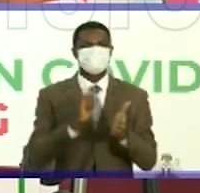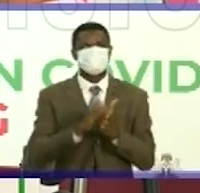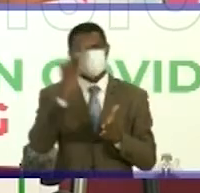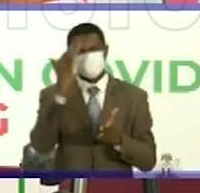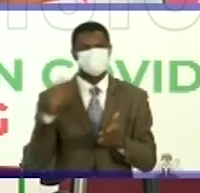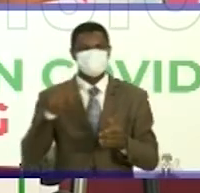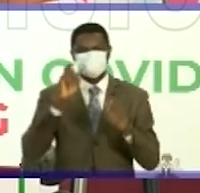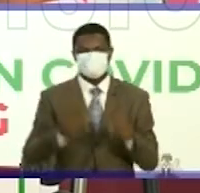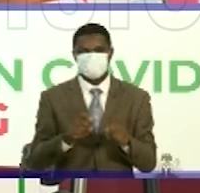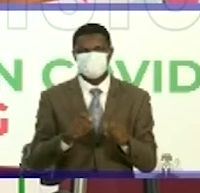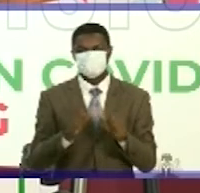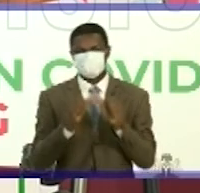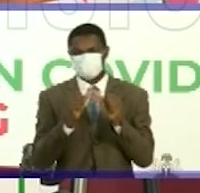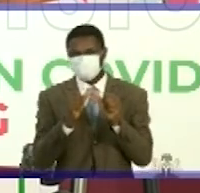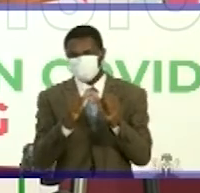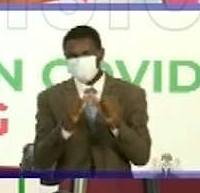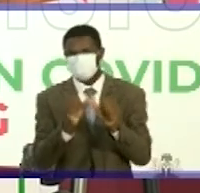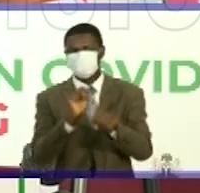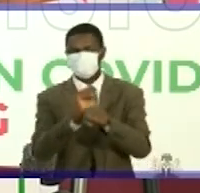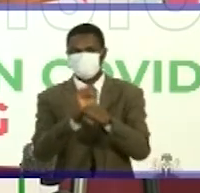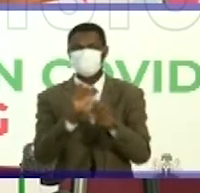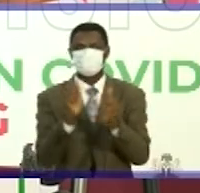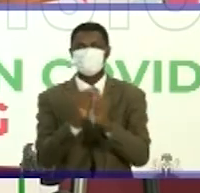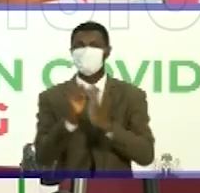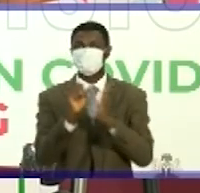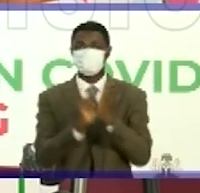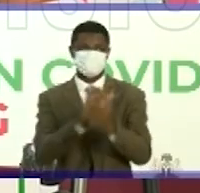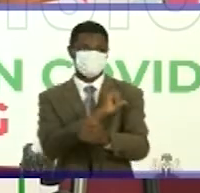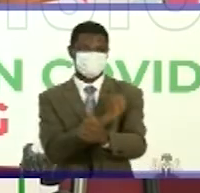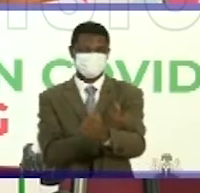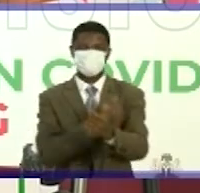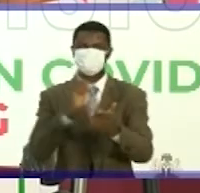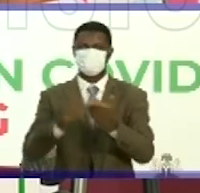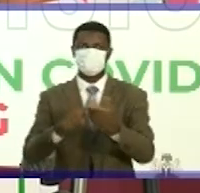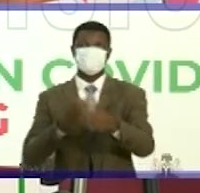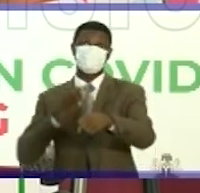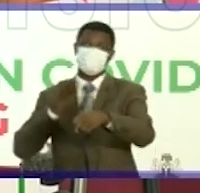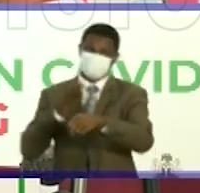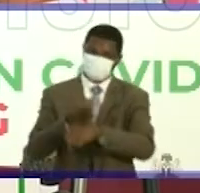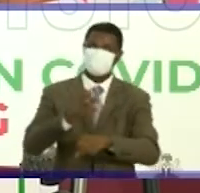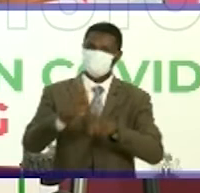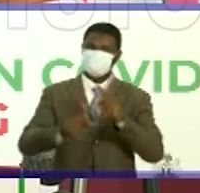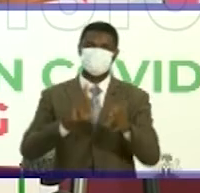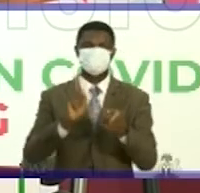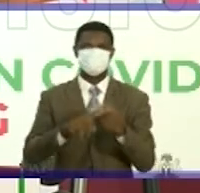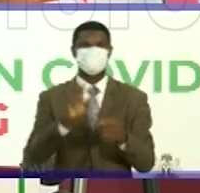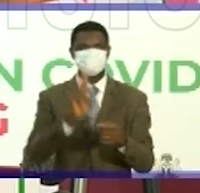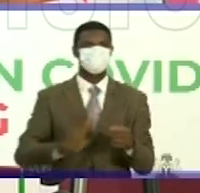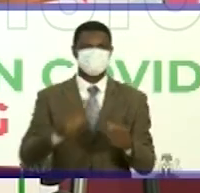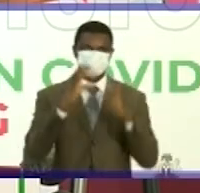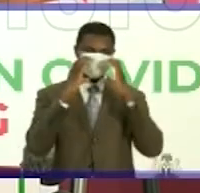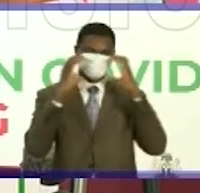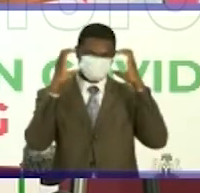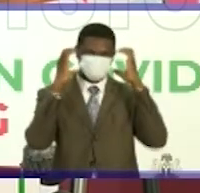earlier, we will be working with state authorities to start enforcing this and looking at alternative legal